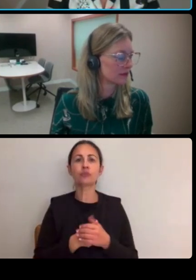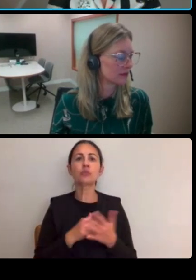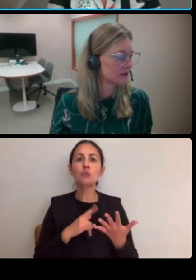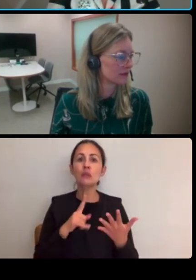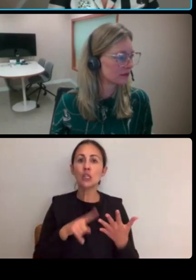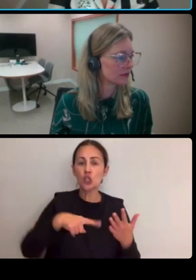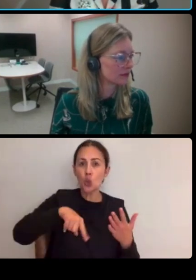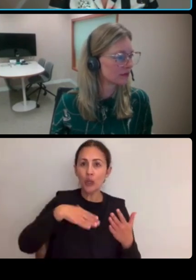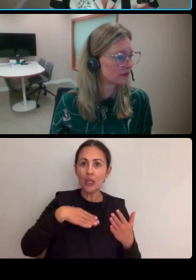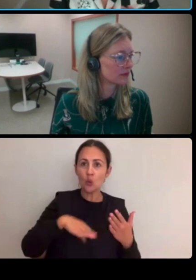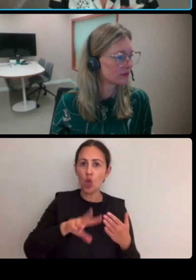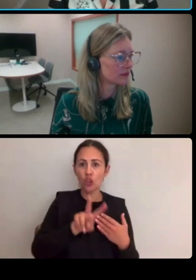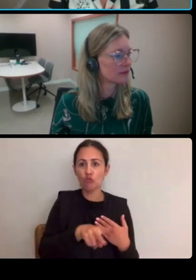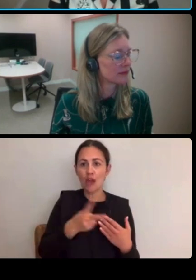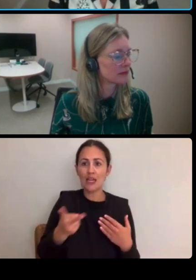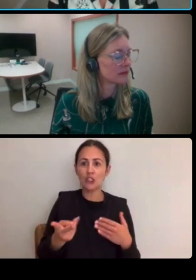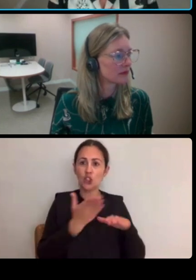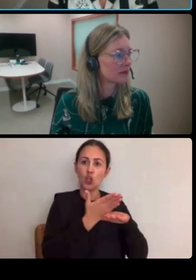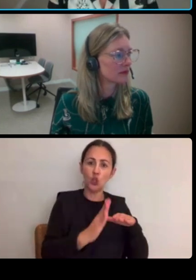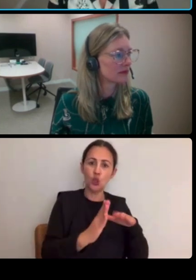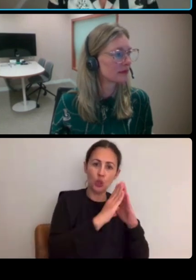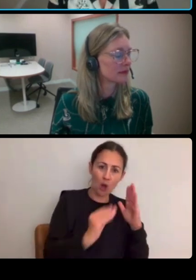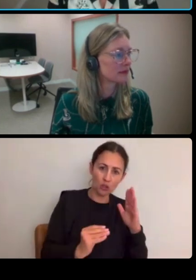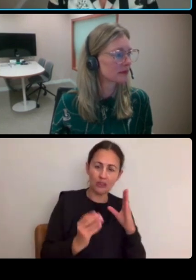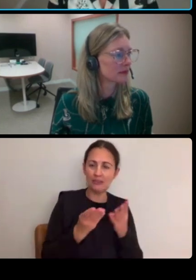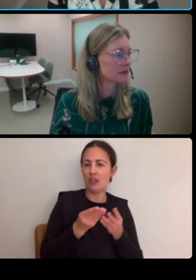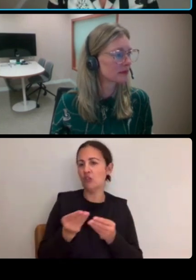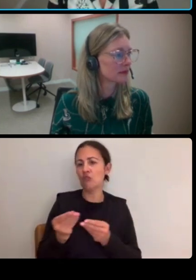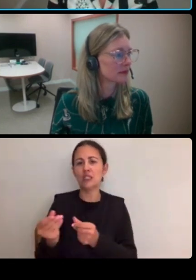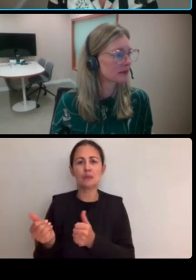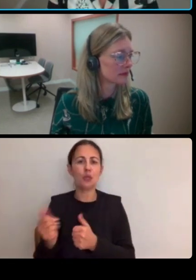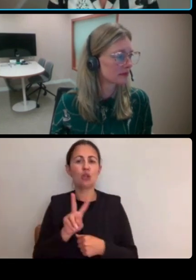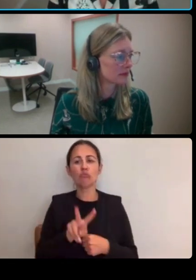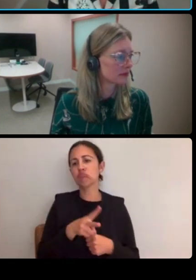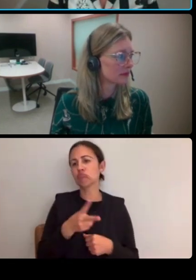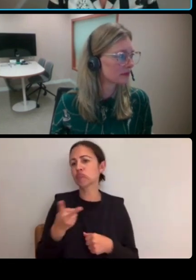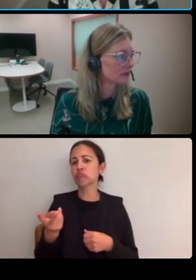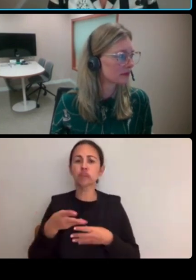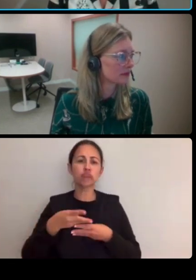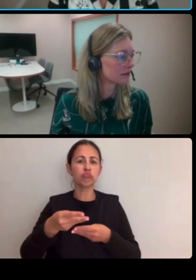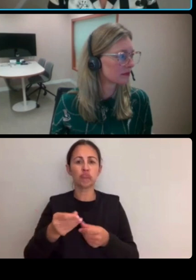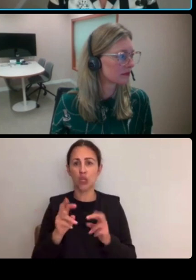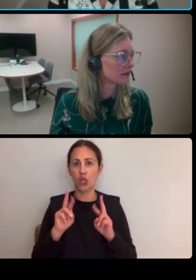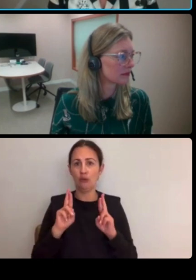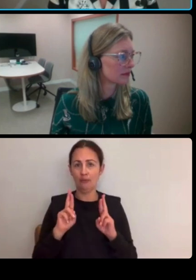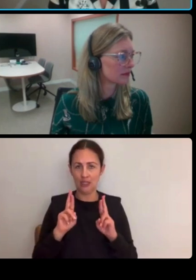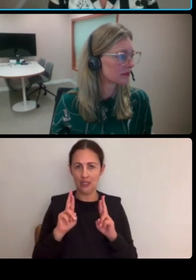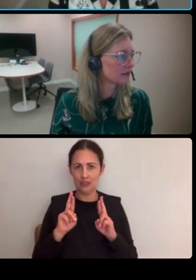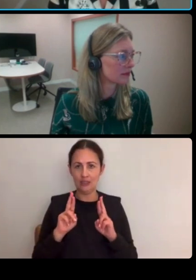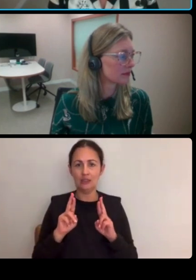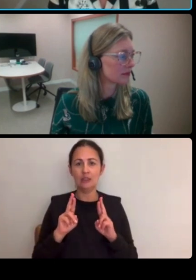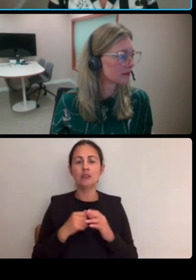want the transition from the new model to the old model to be as seamless as possible, and that's the approach we're